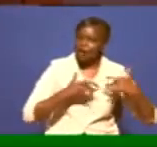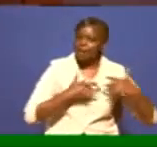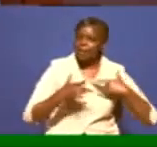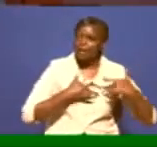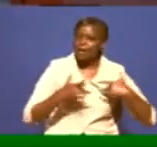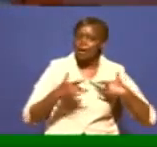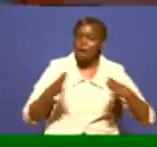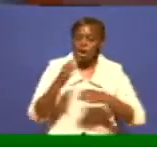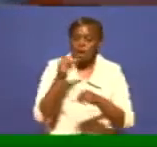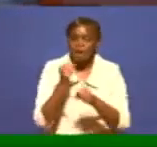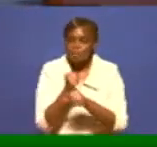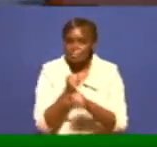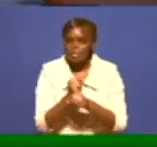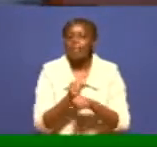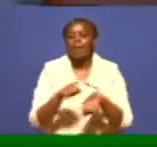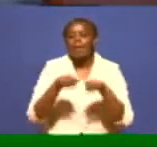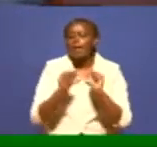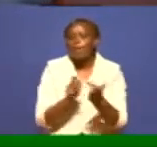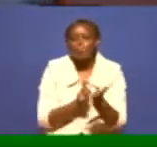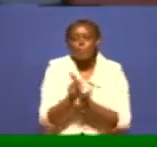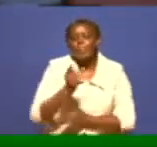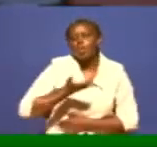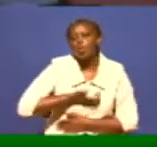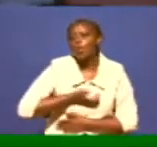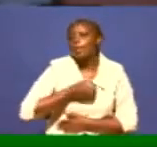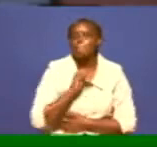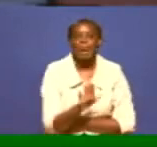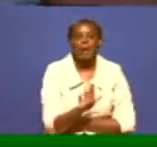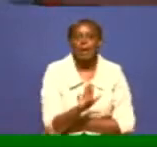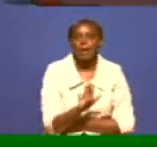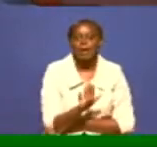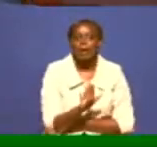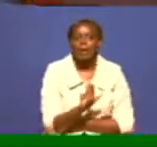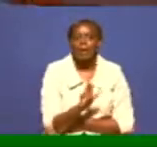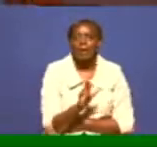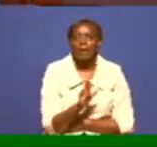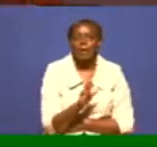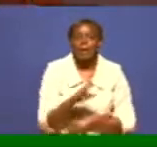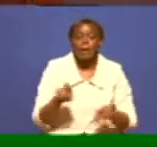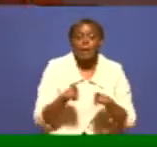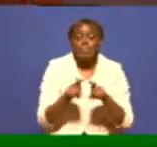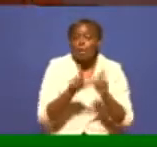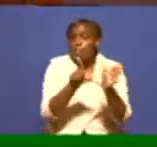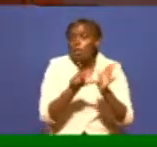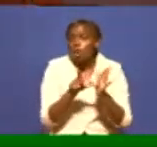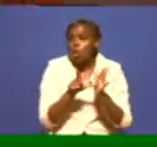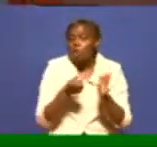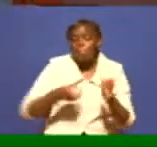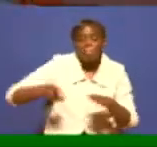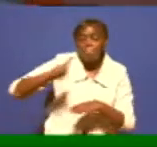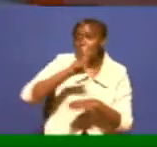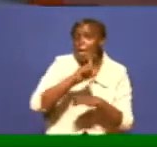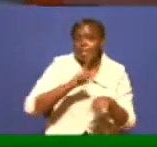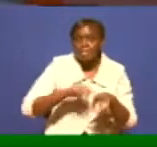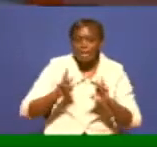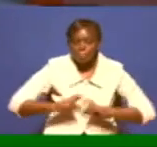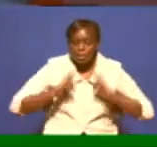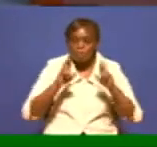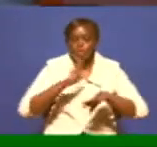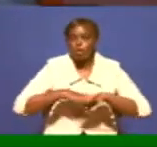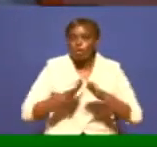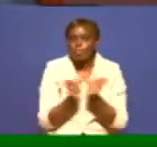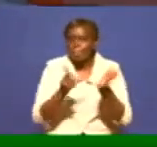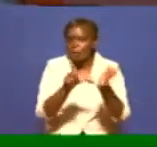bodies will be able to pay on their own. We also don't include pending bills when we are reporting on public